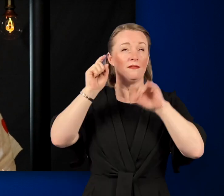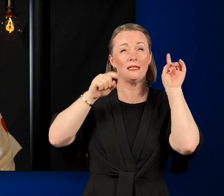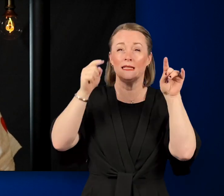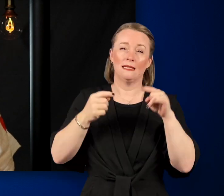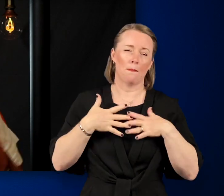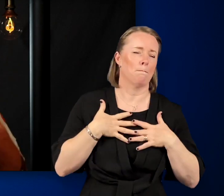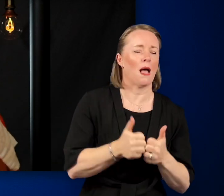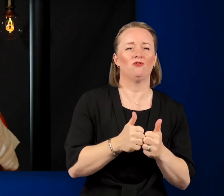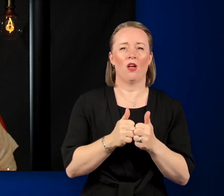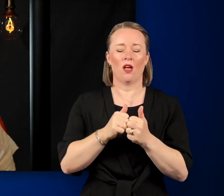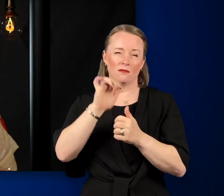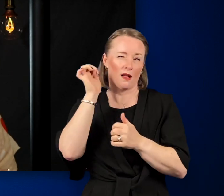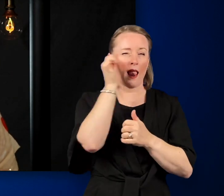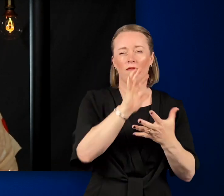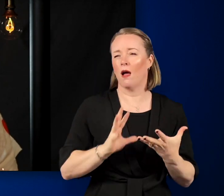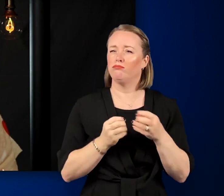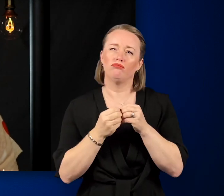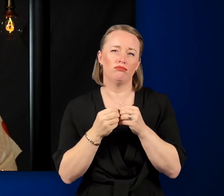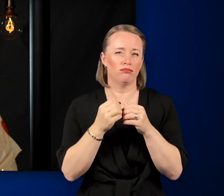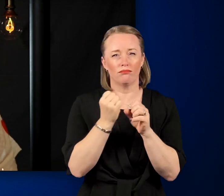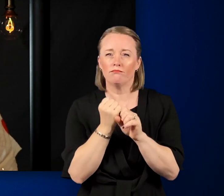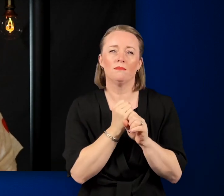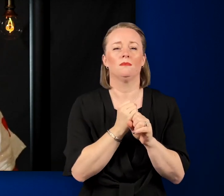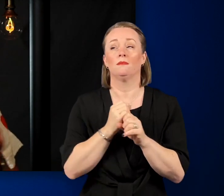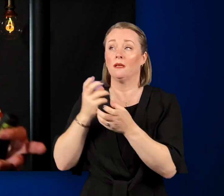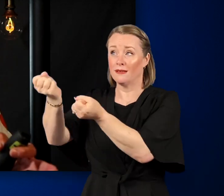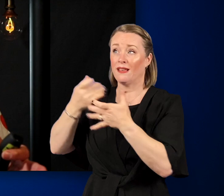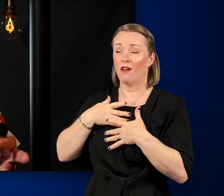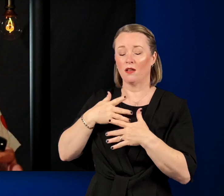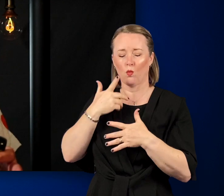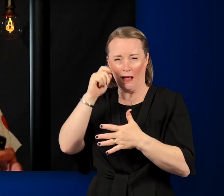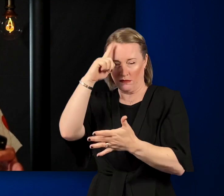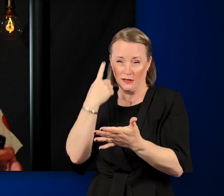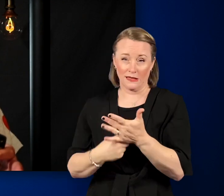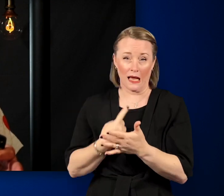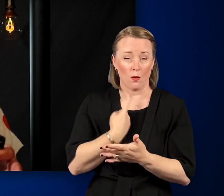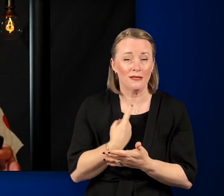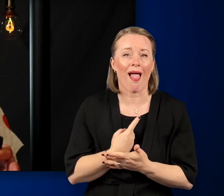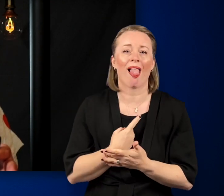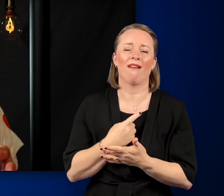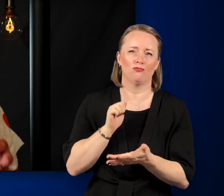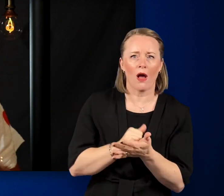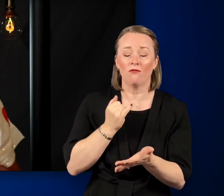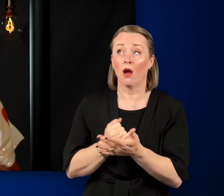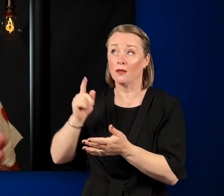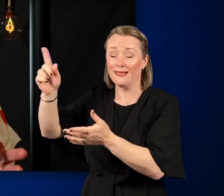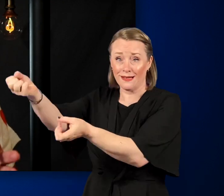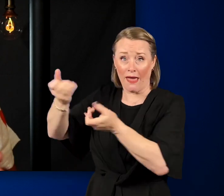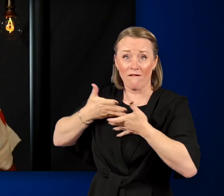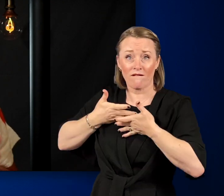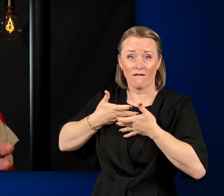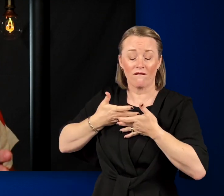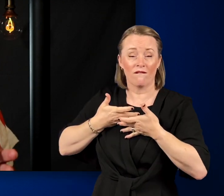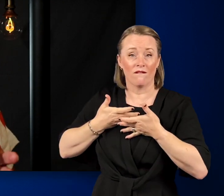ingenuity. He's given us the ability to weigh up moral choices and the freedom to exercise them. So, in